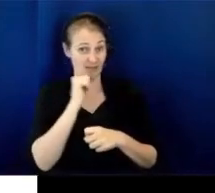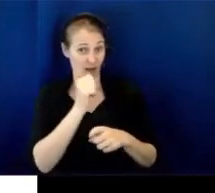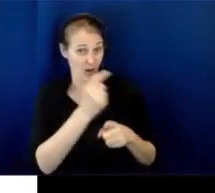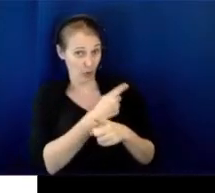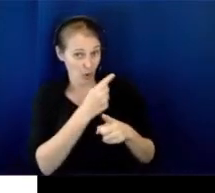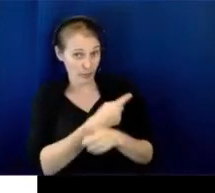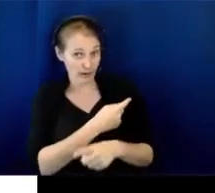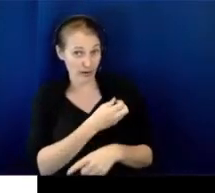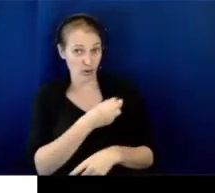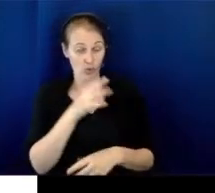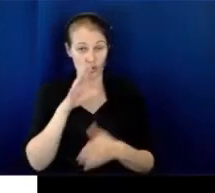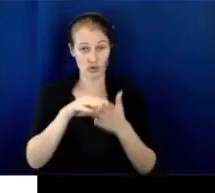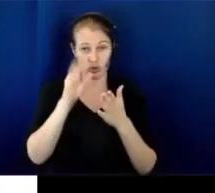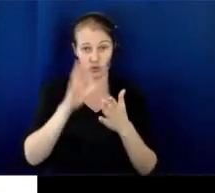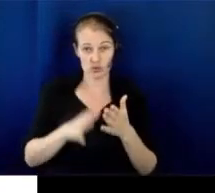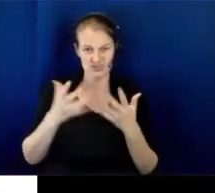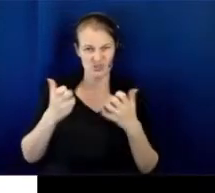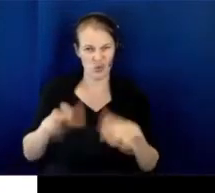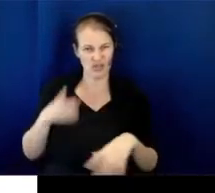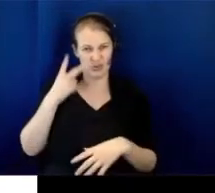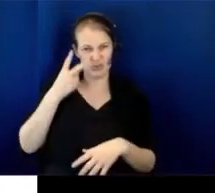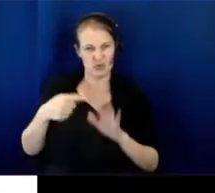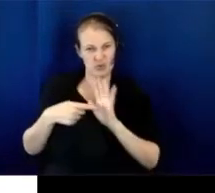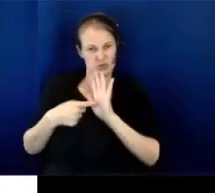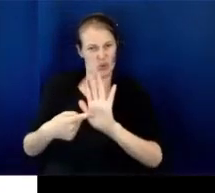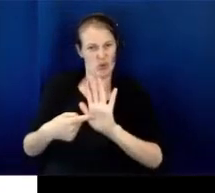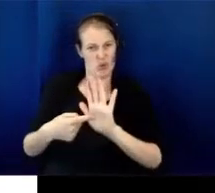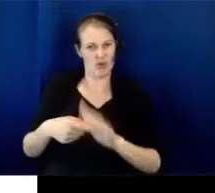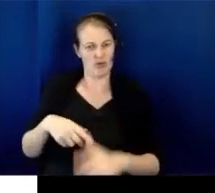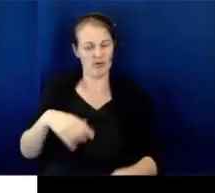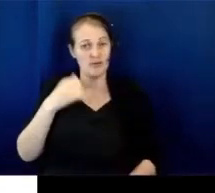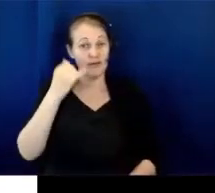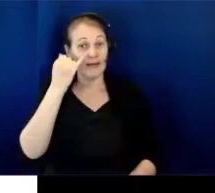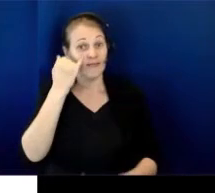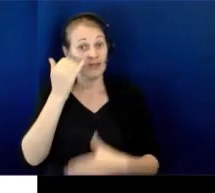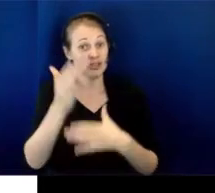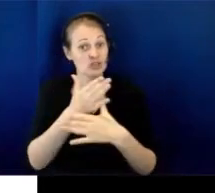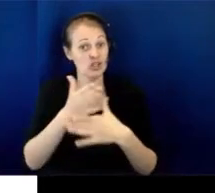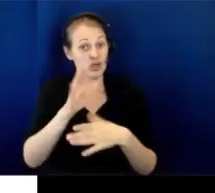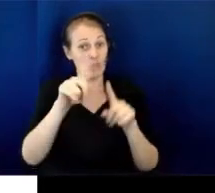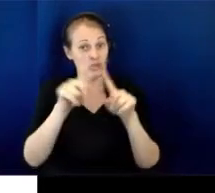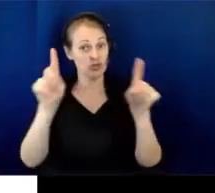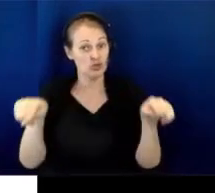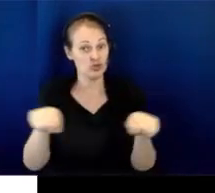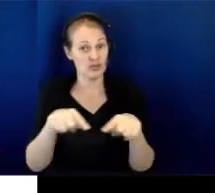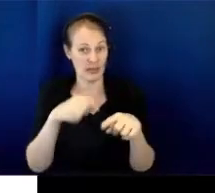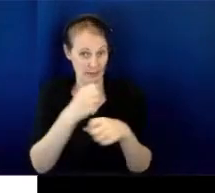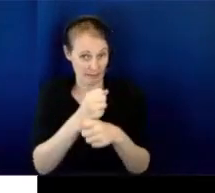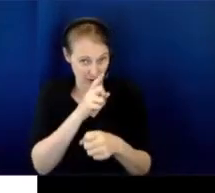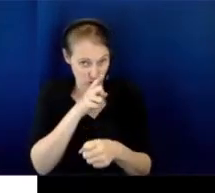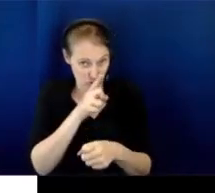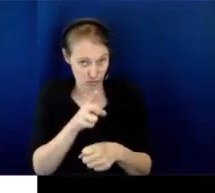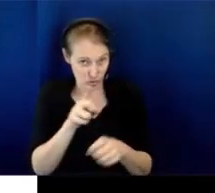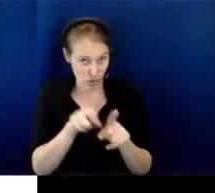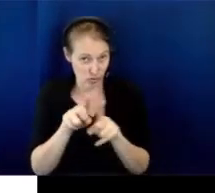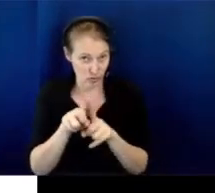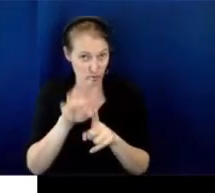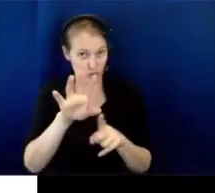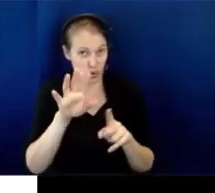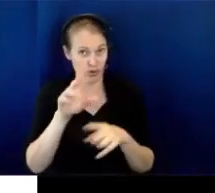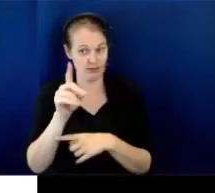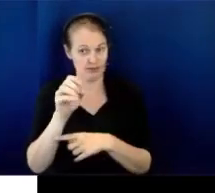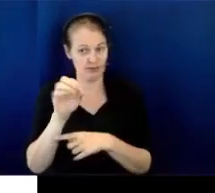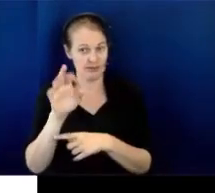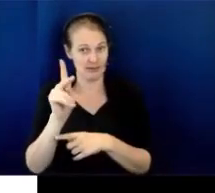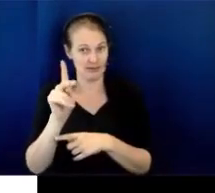to see. If you're sharing your screen, I also recommend going through and actually making sure that your desktop is